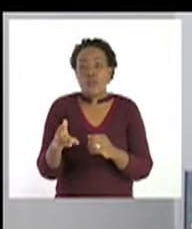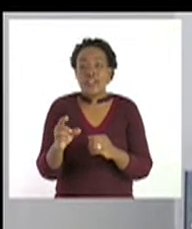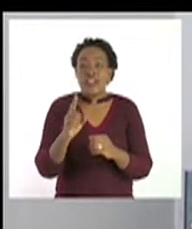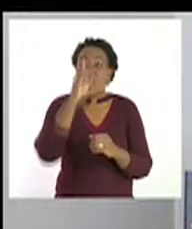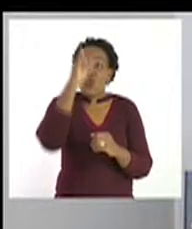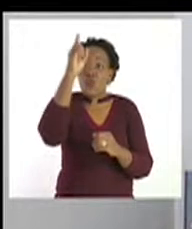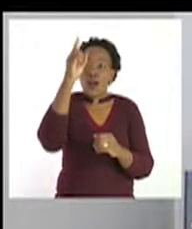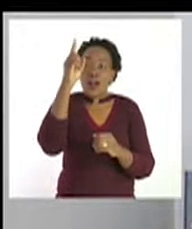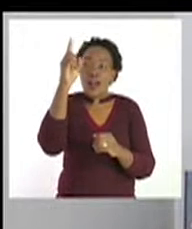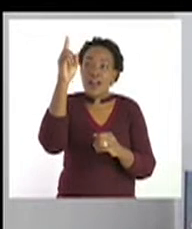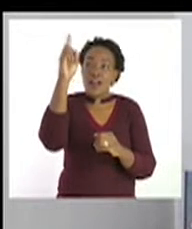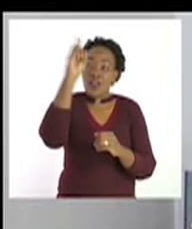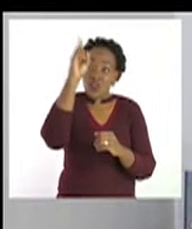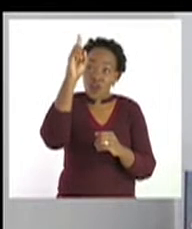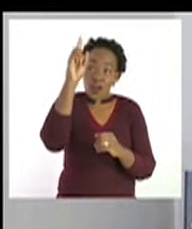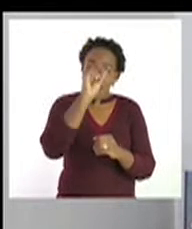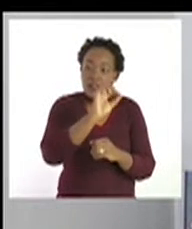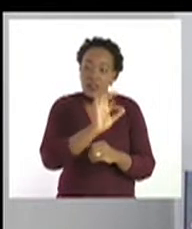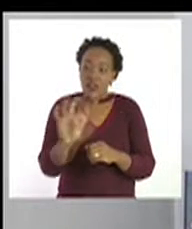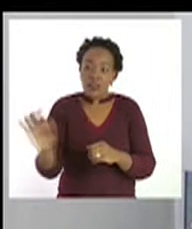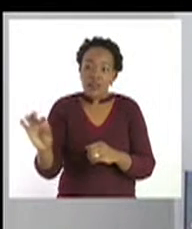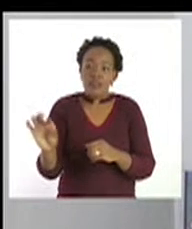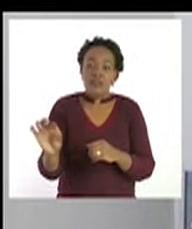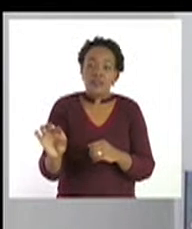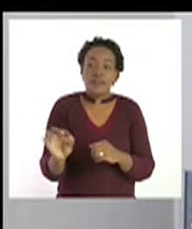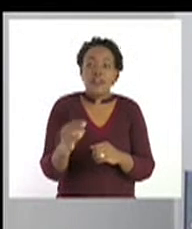1/4. So we want to color